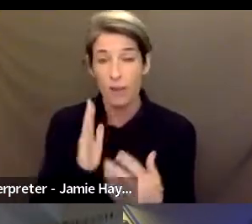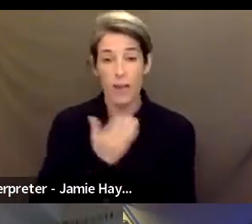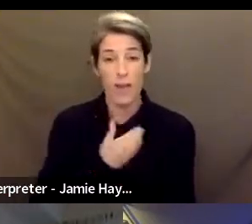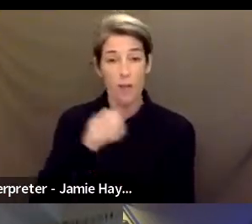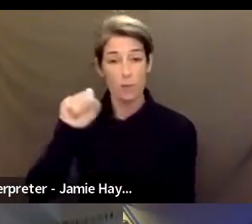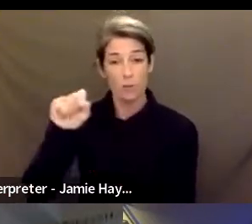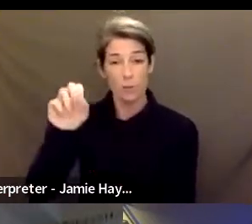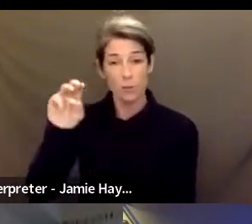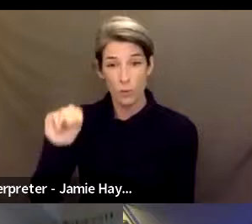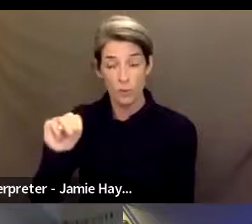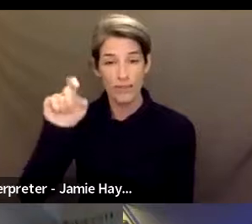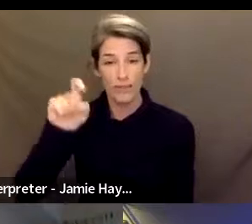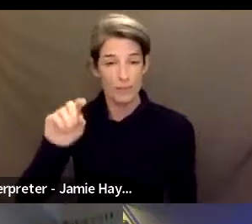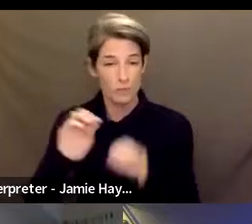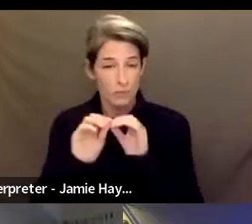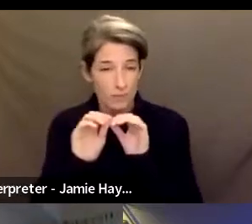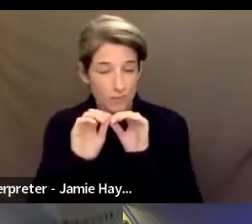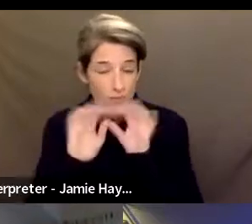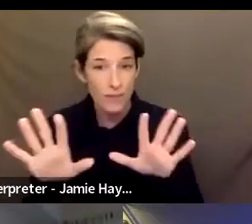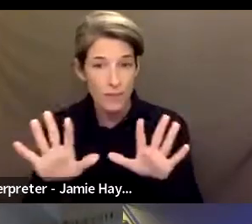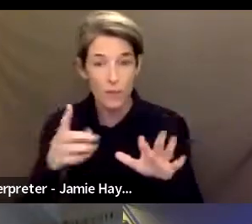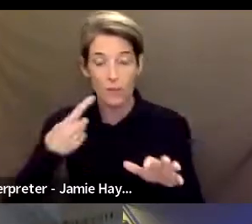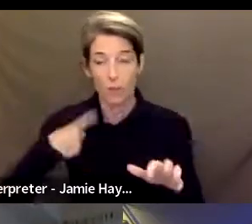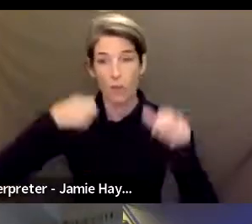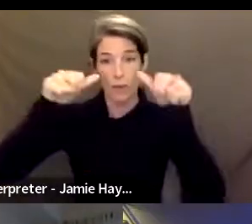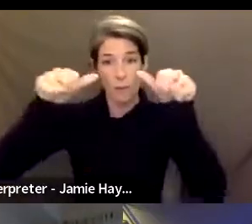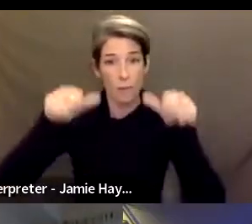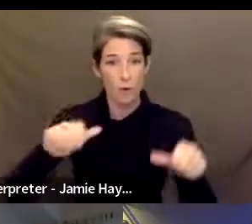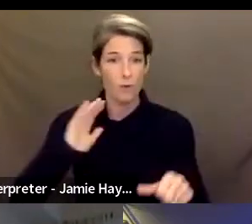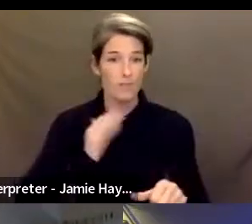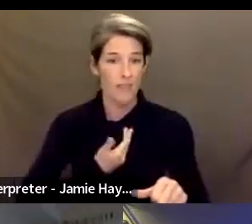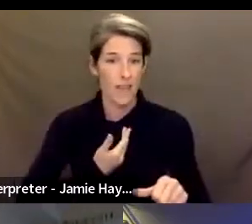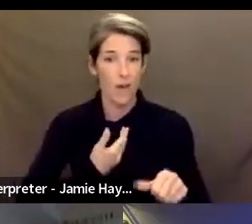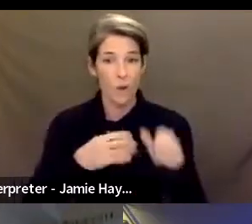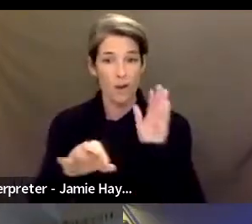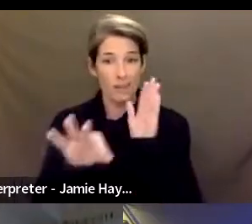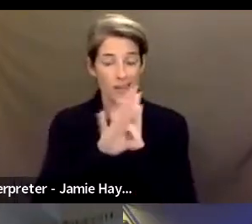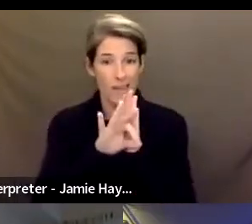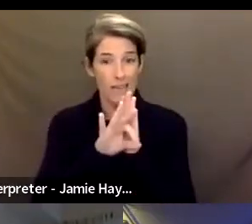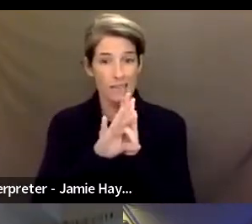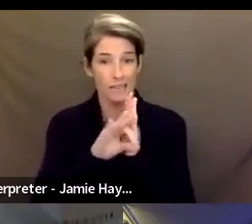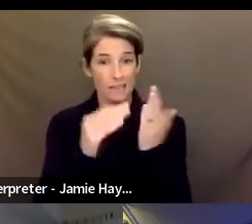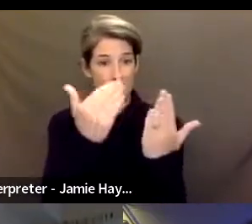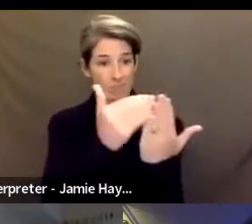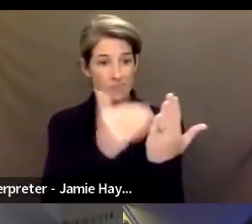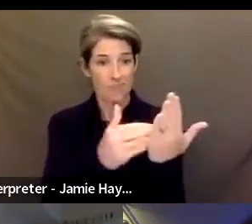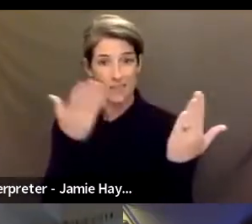our breakdowns. They're all there, like fully in display.